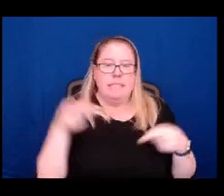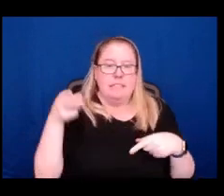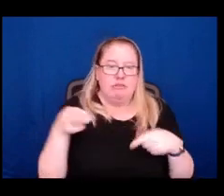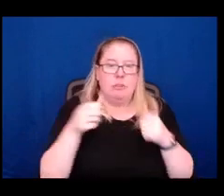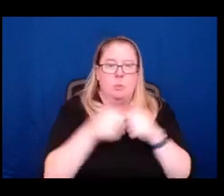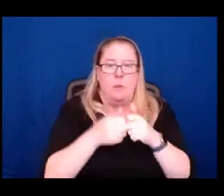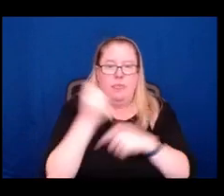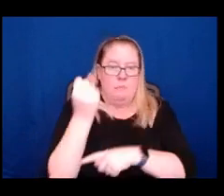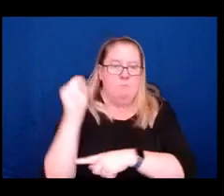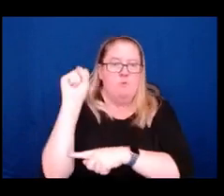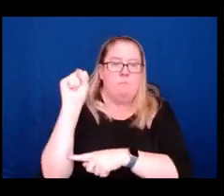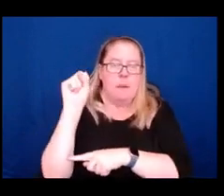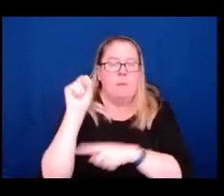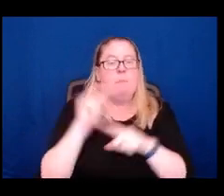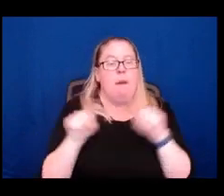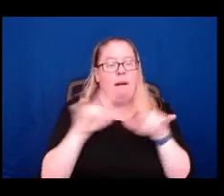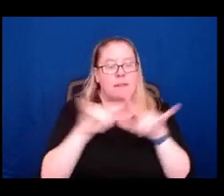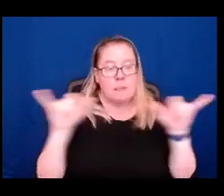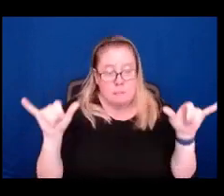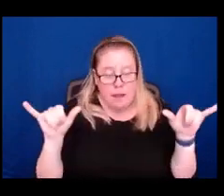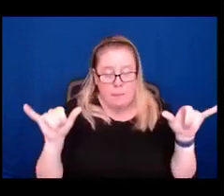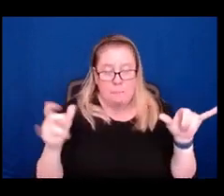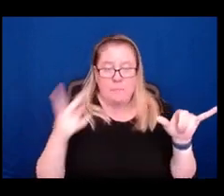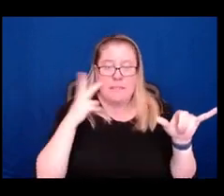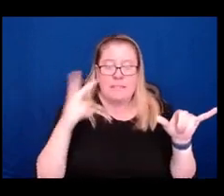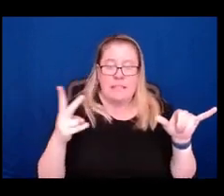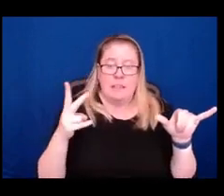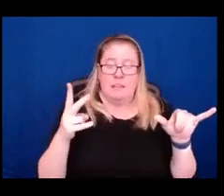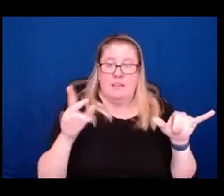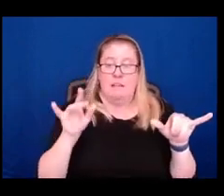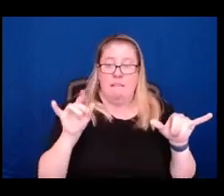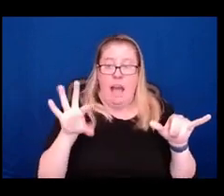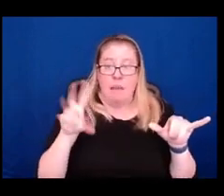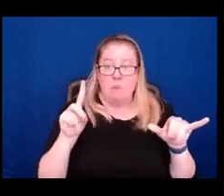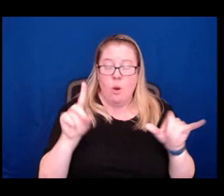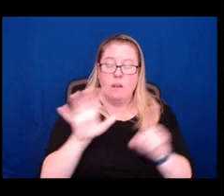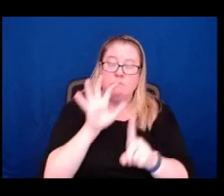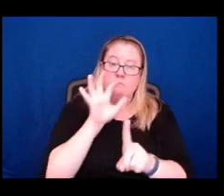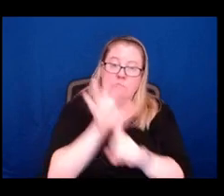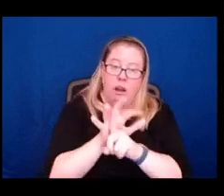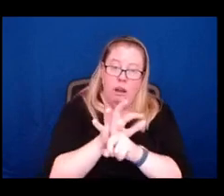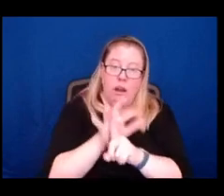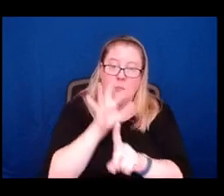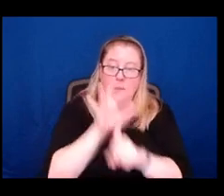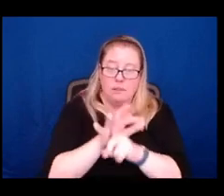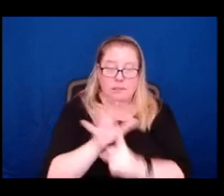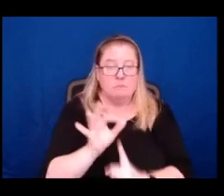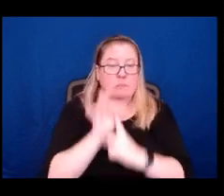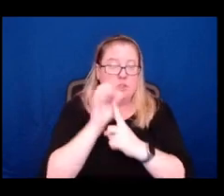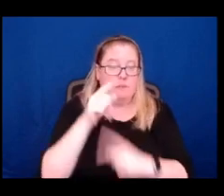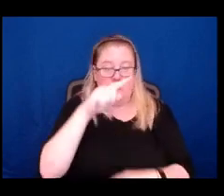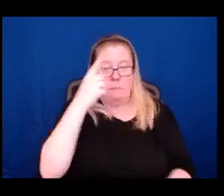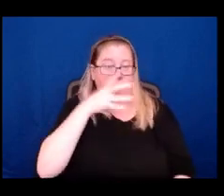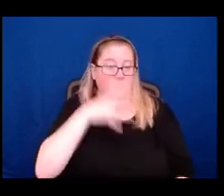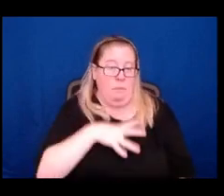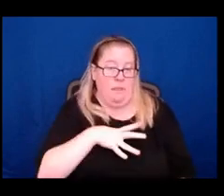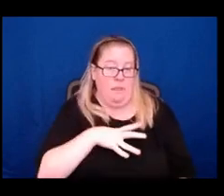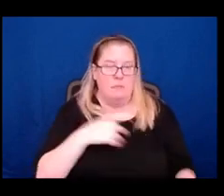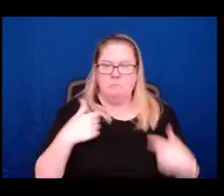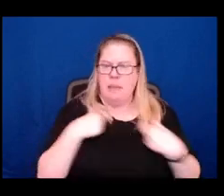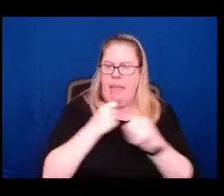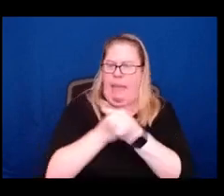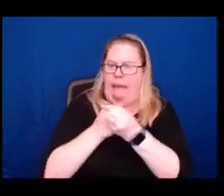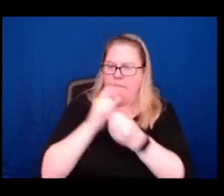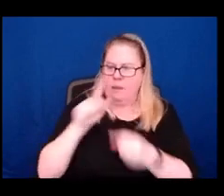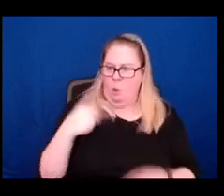history in the movement, but also just seeing how prevalent fibroids really is, particularly for Black women. I'm not